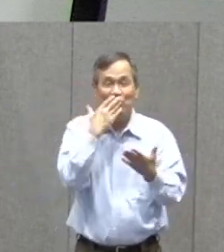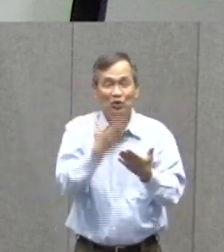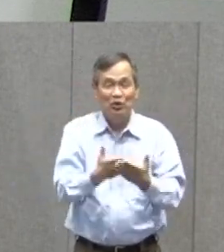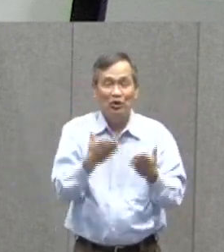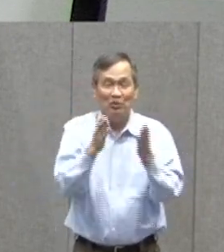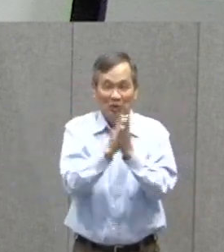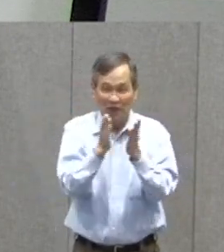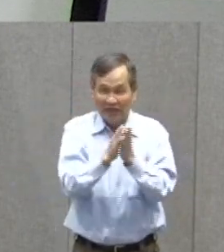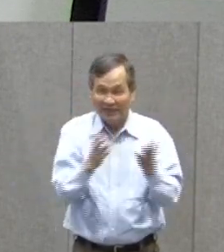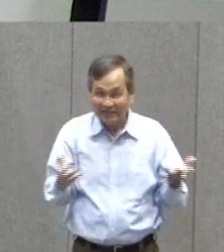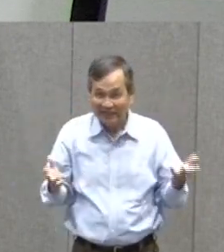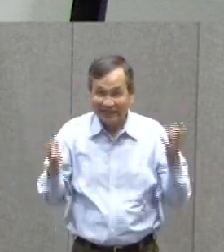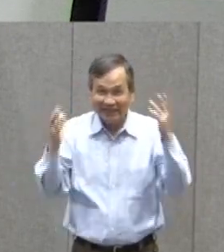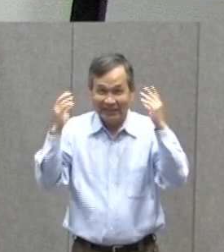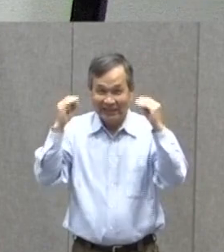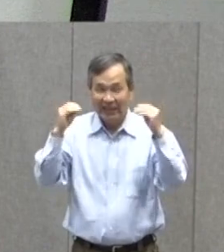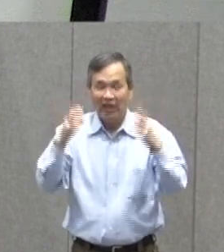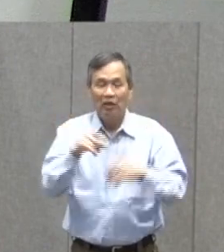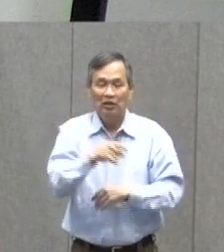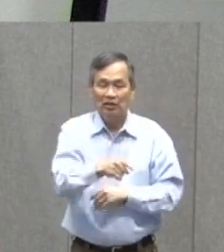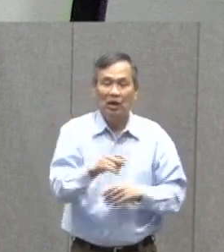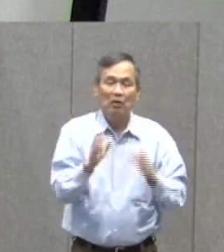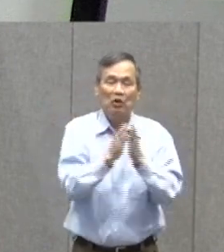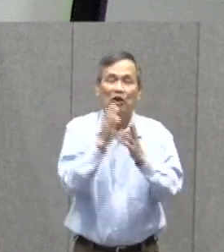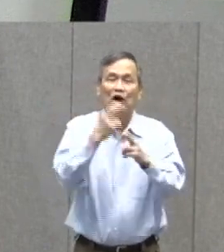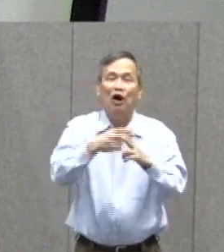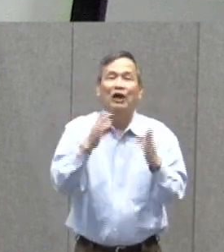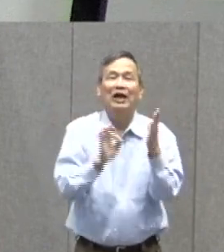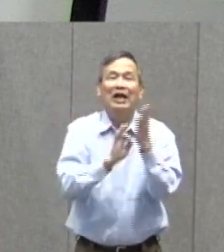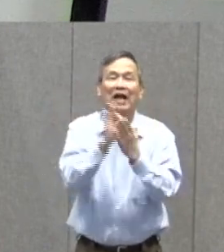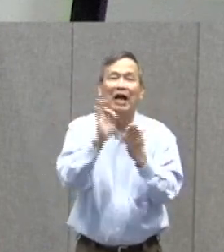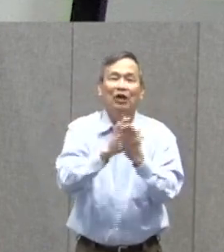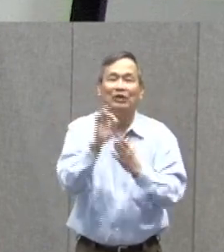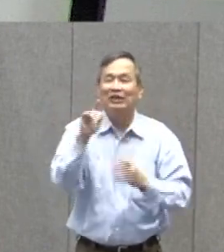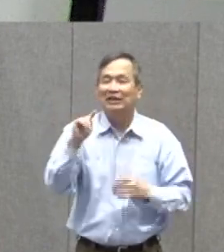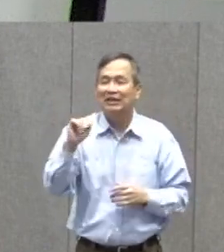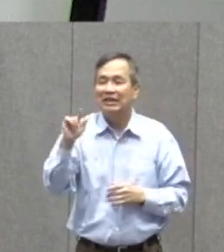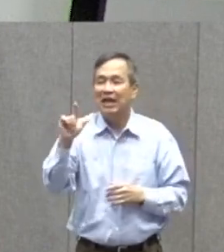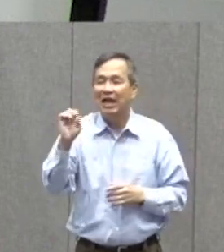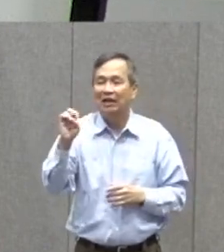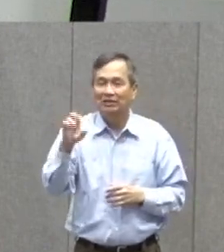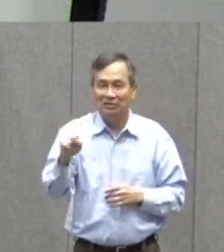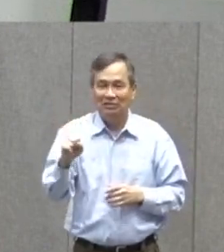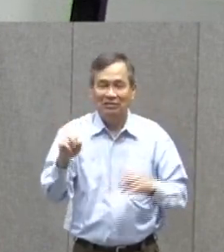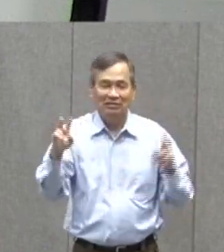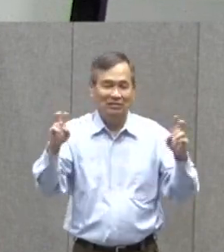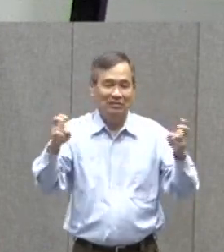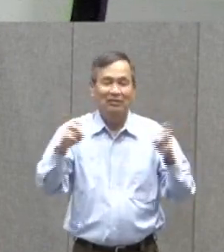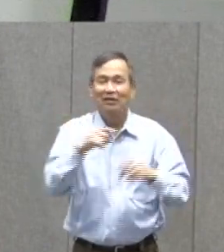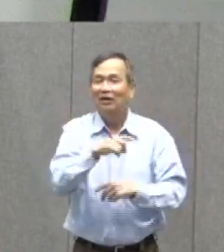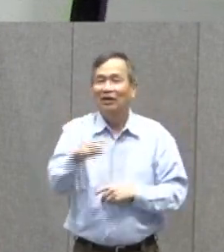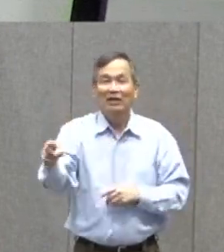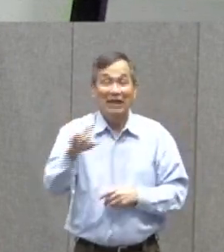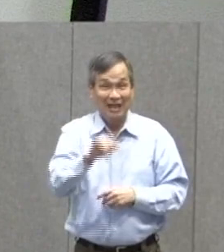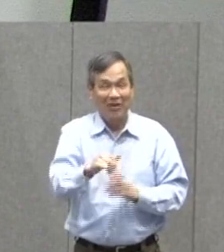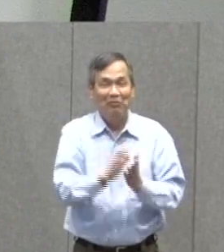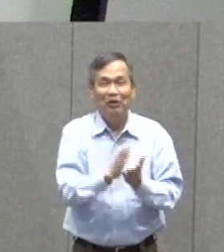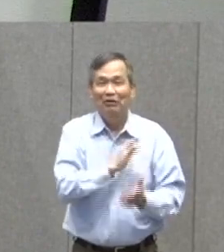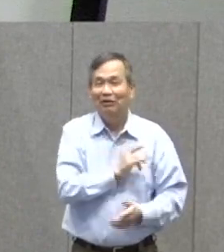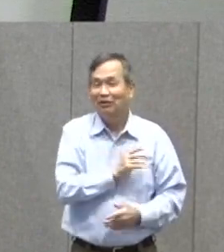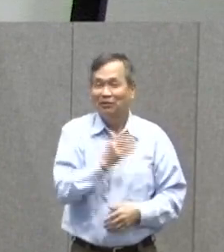it's teaching counting in the book, and the illustrations are just very rich in that